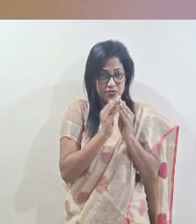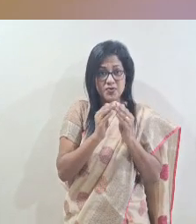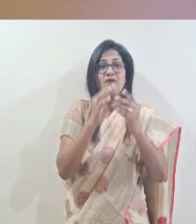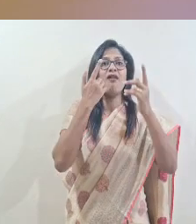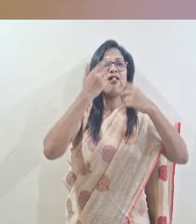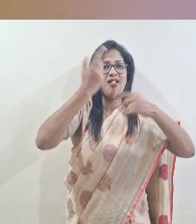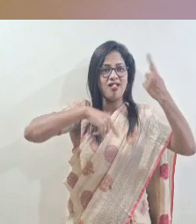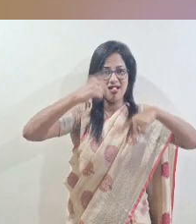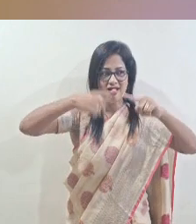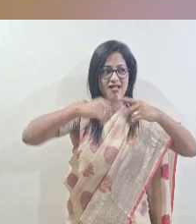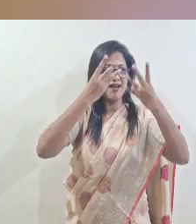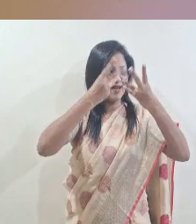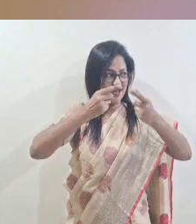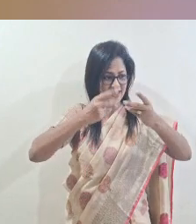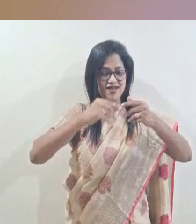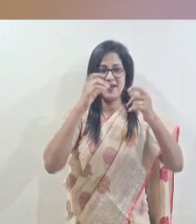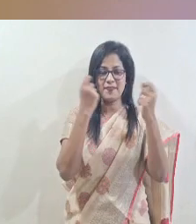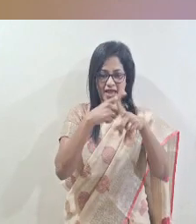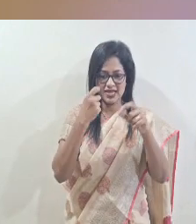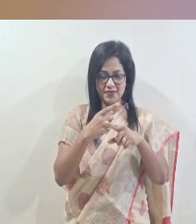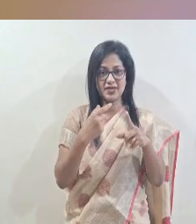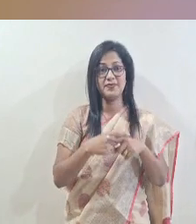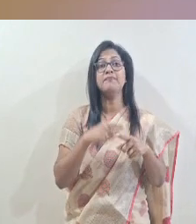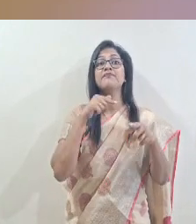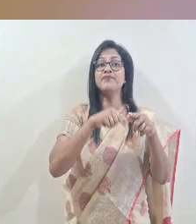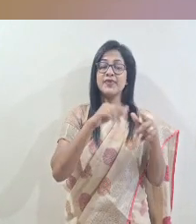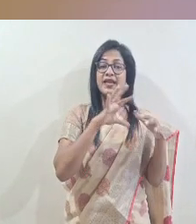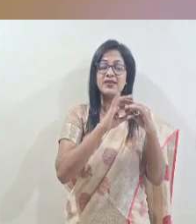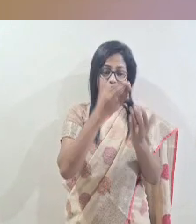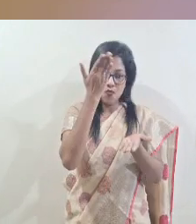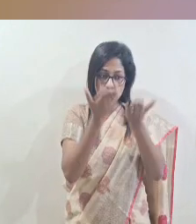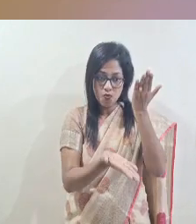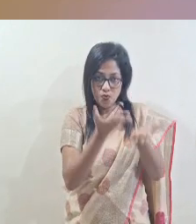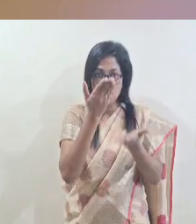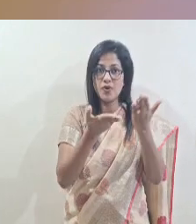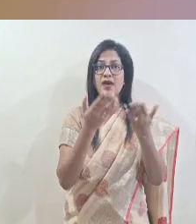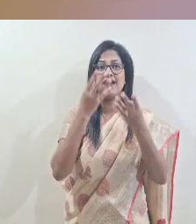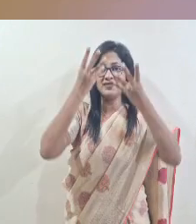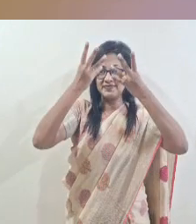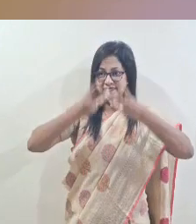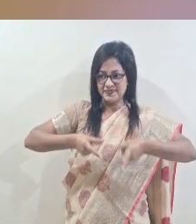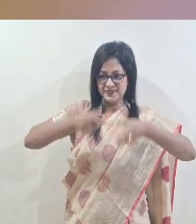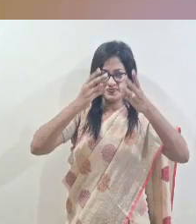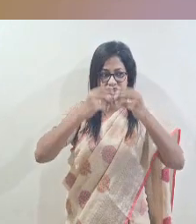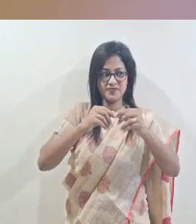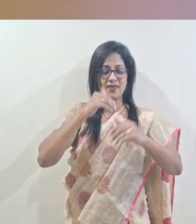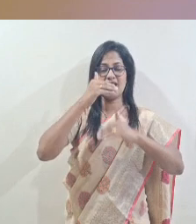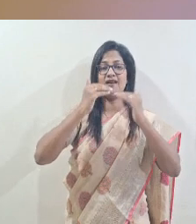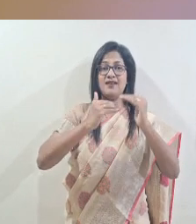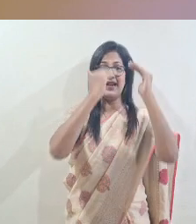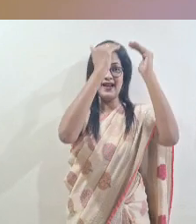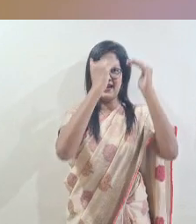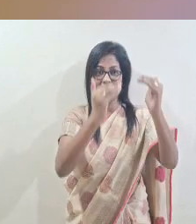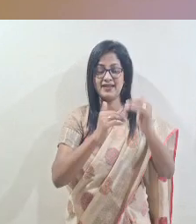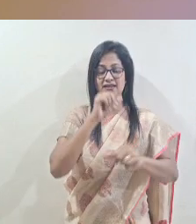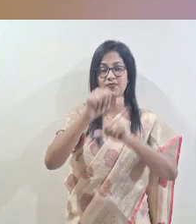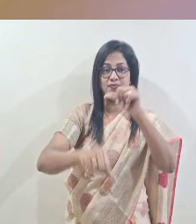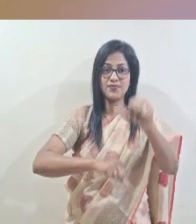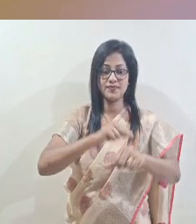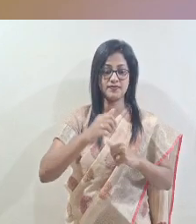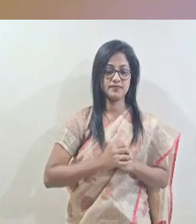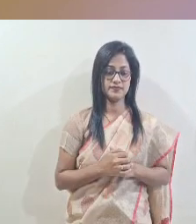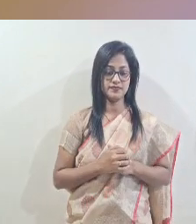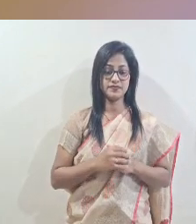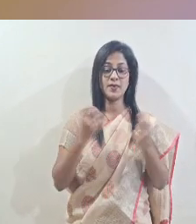parameters, and those parameters we are going to weight them using analytical hierarchy process. So whatever suitable